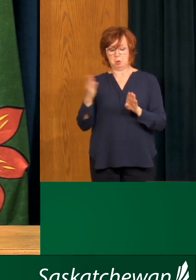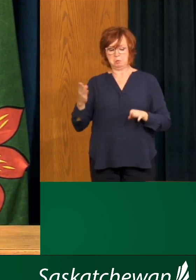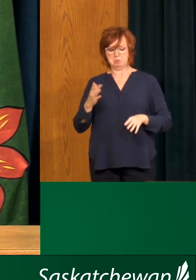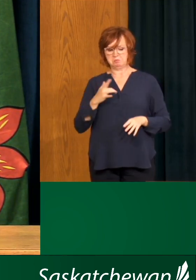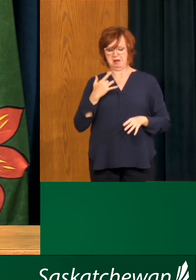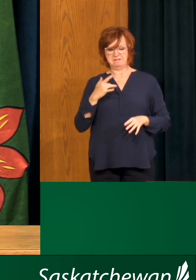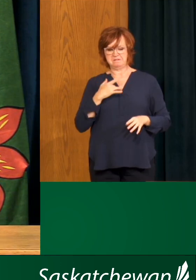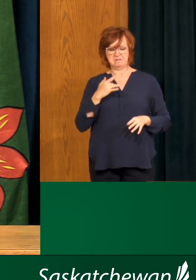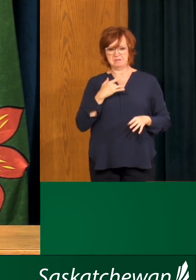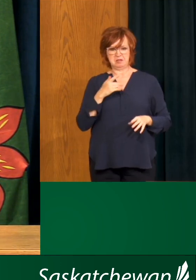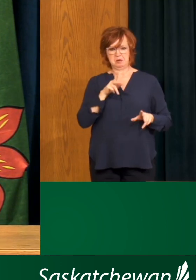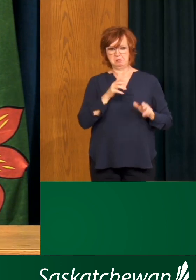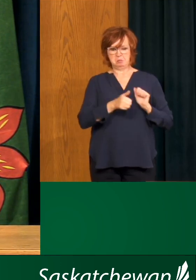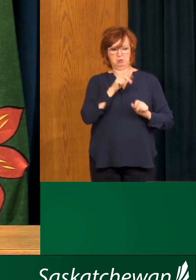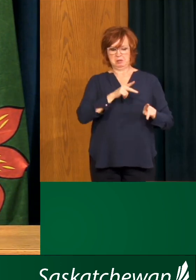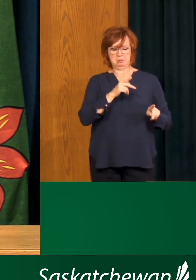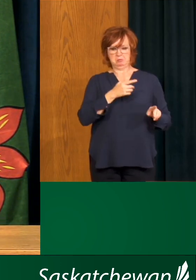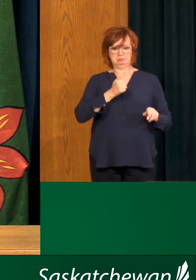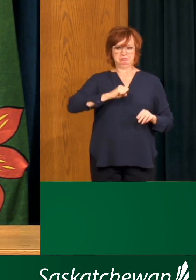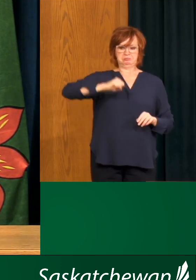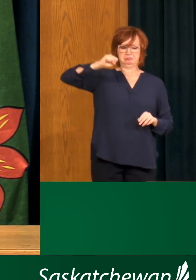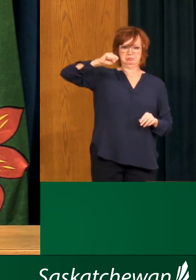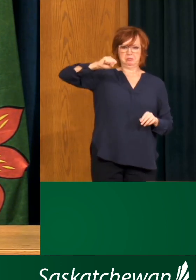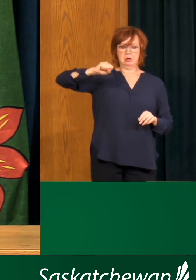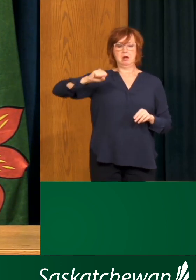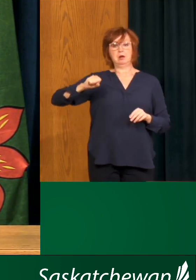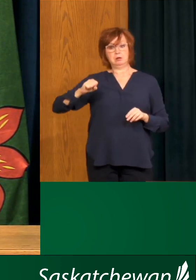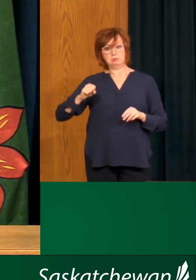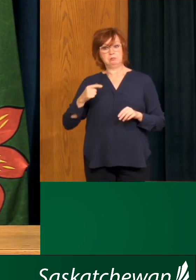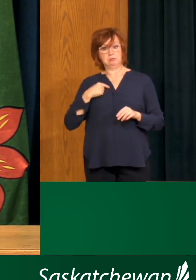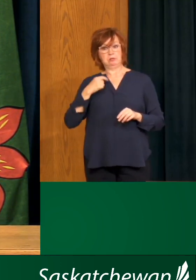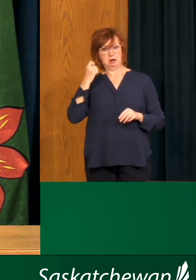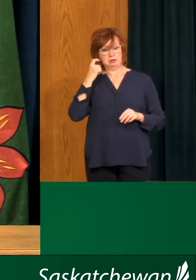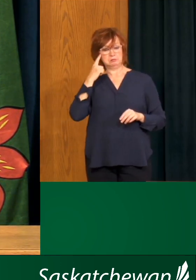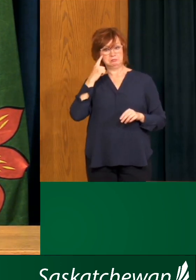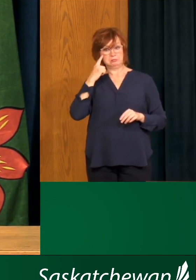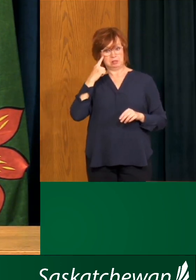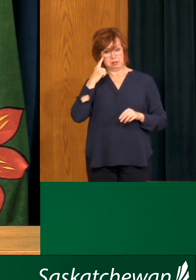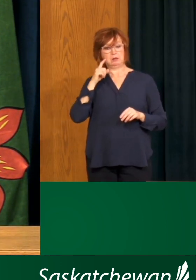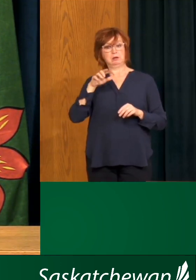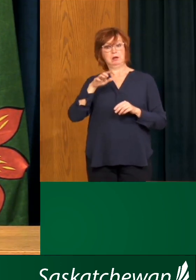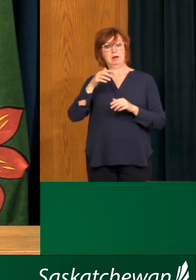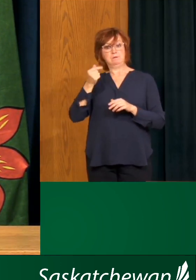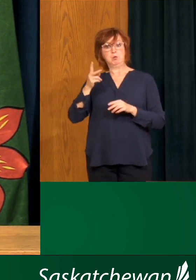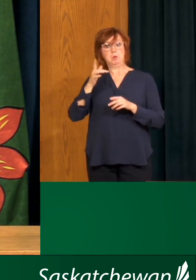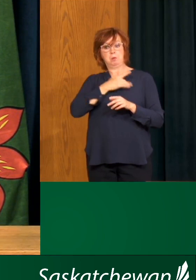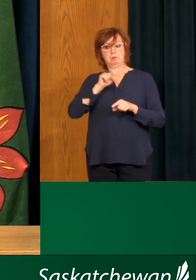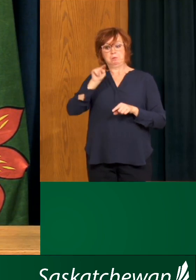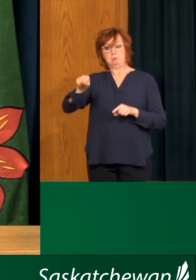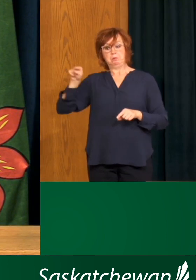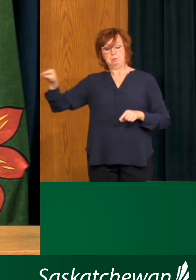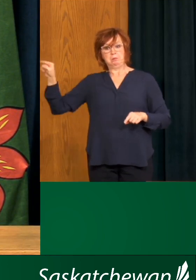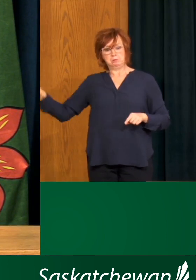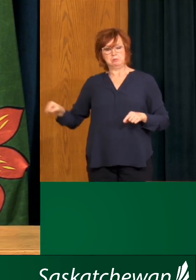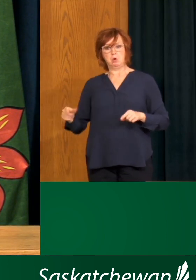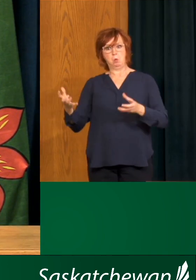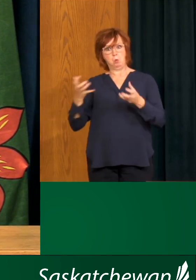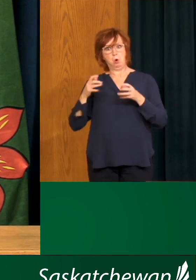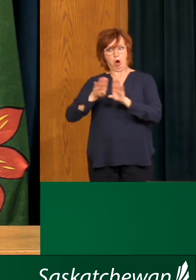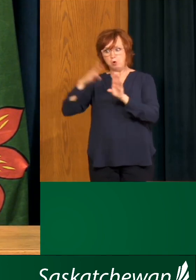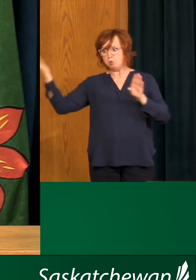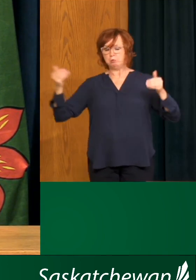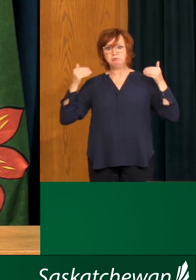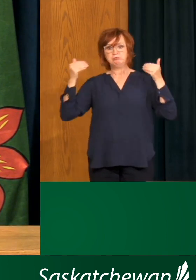looking to move sooner rather than later when it comes to not only interprovincial travel but international travel. Those are provinces